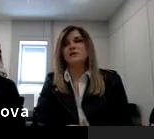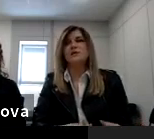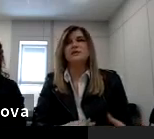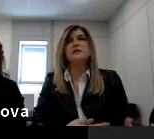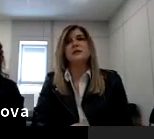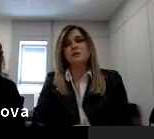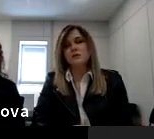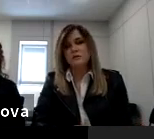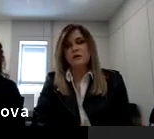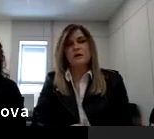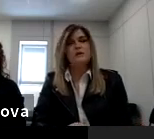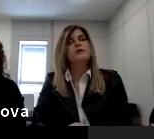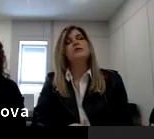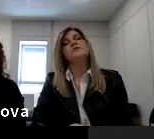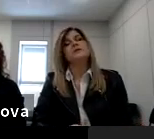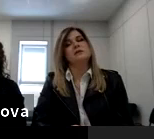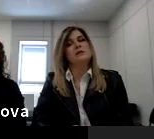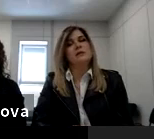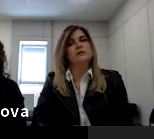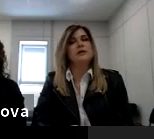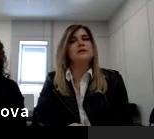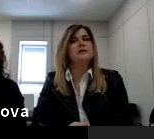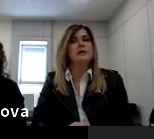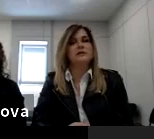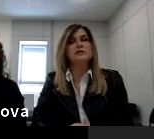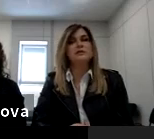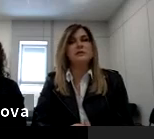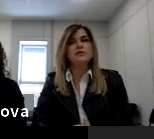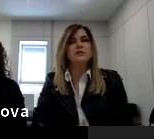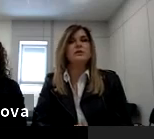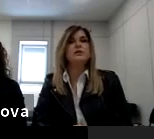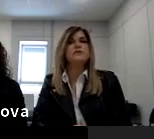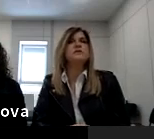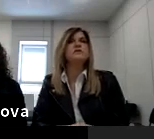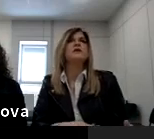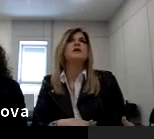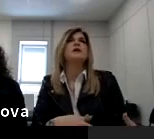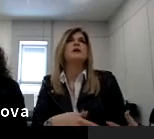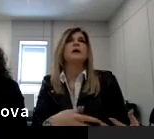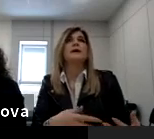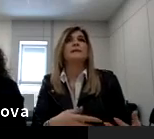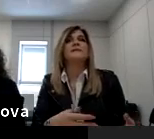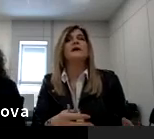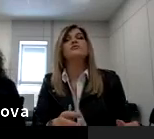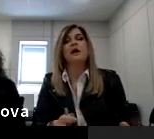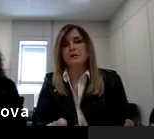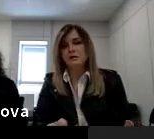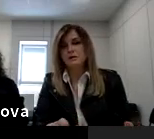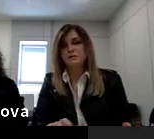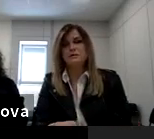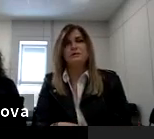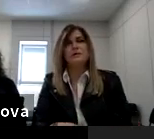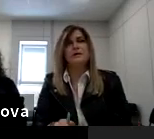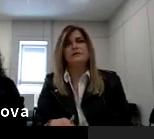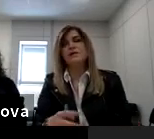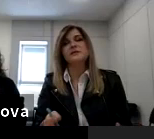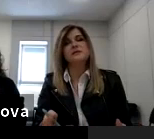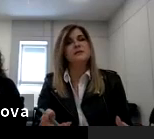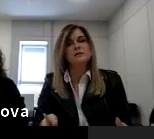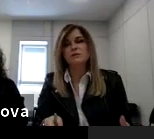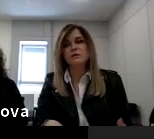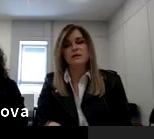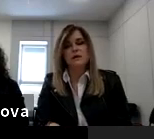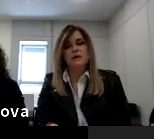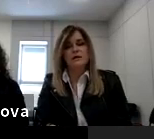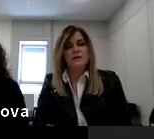use silicone. We don't use silicone, it's another technology. We use rubber,